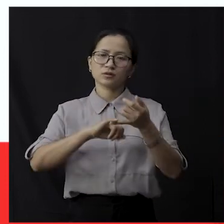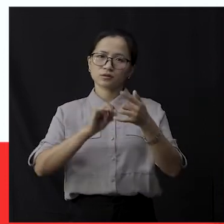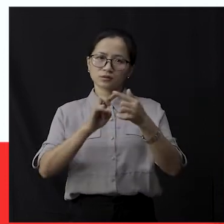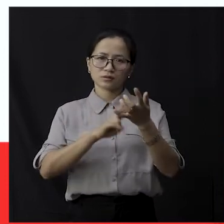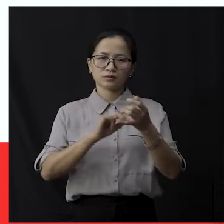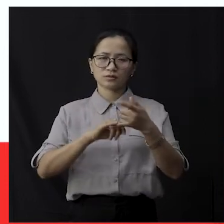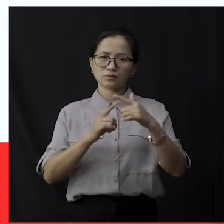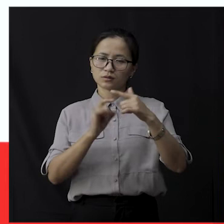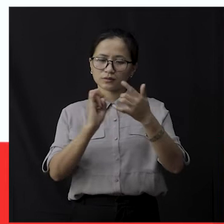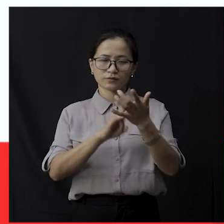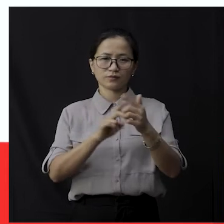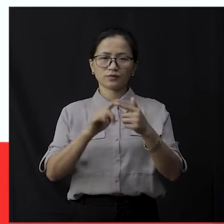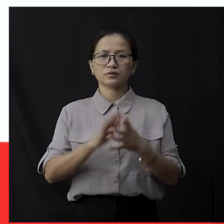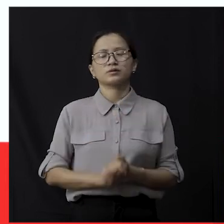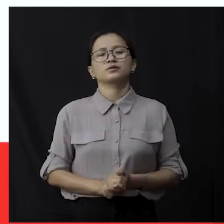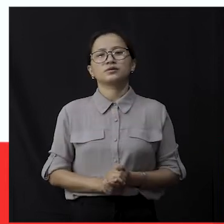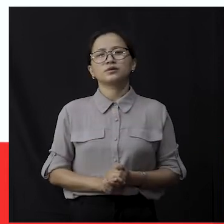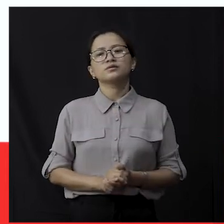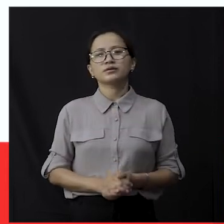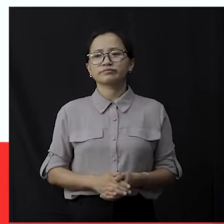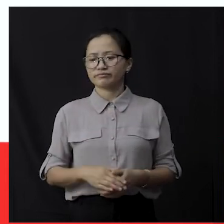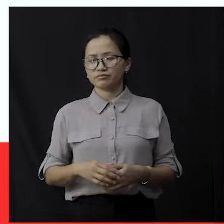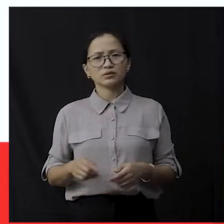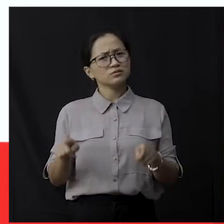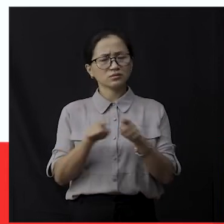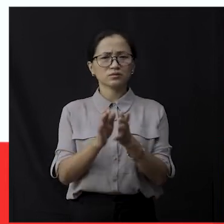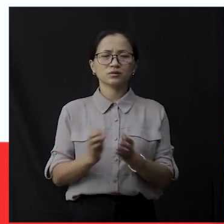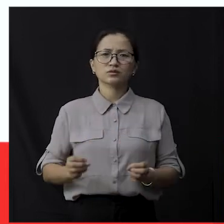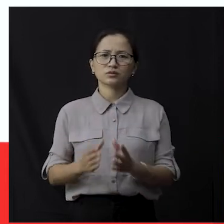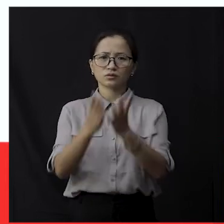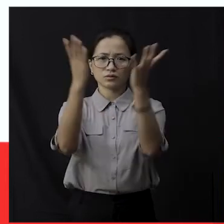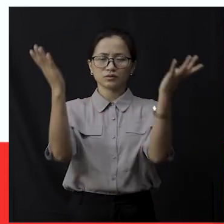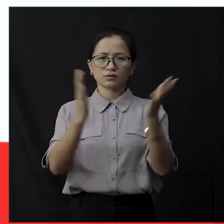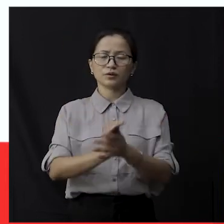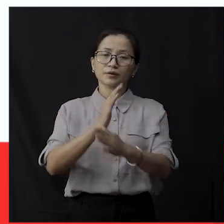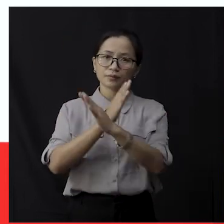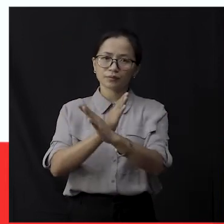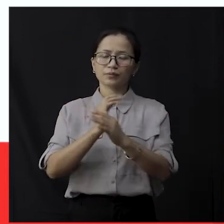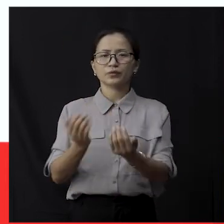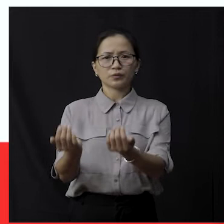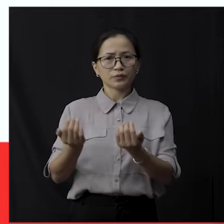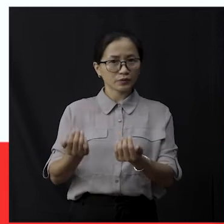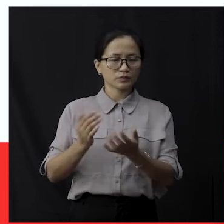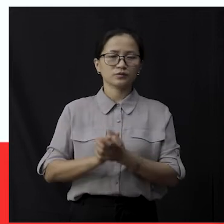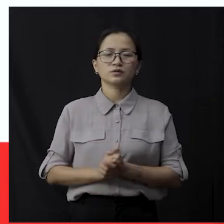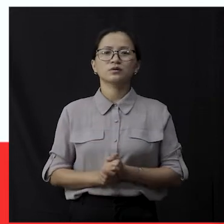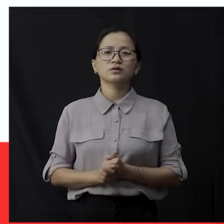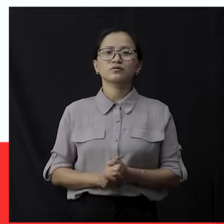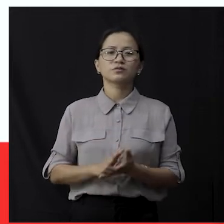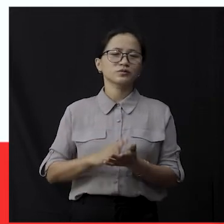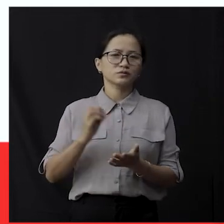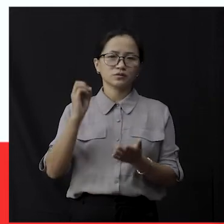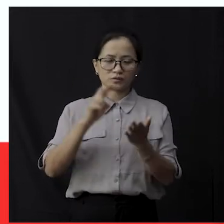So students, trees can even prevent us. Trees will protect us from the